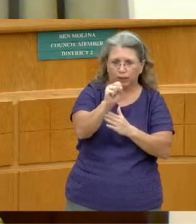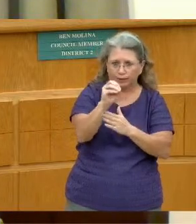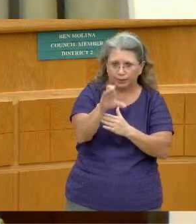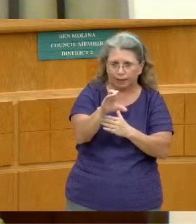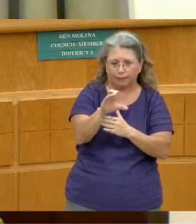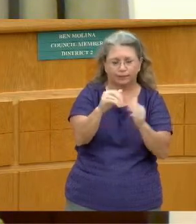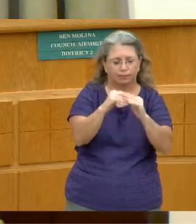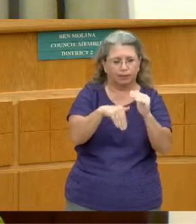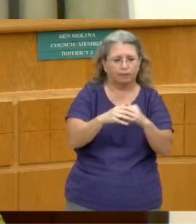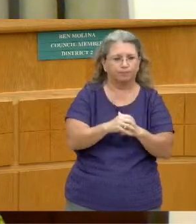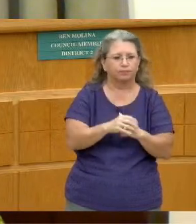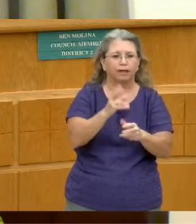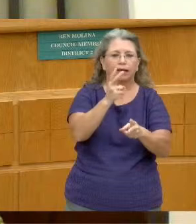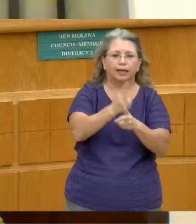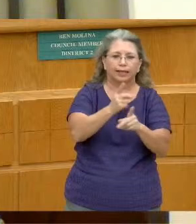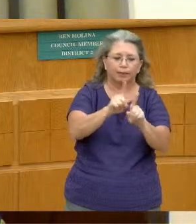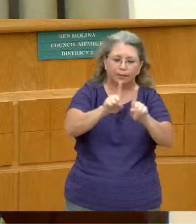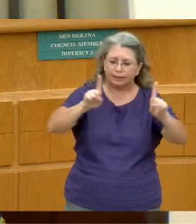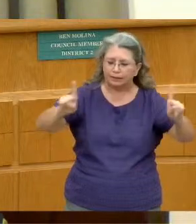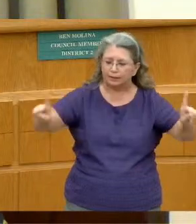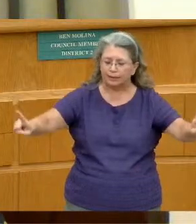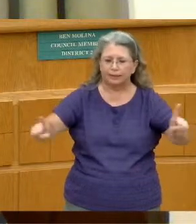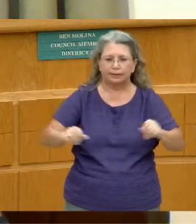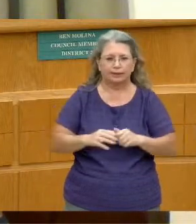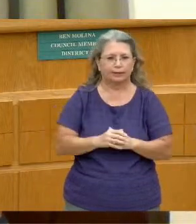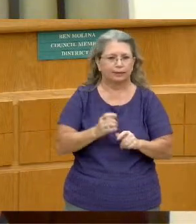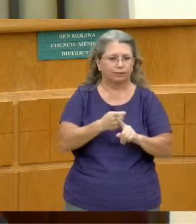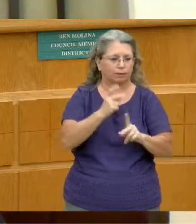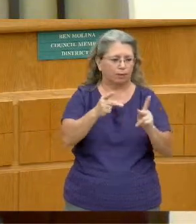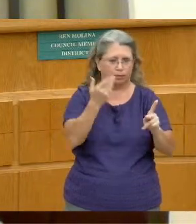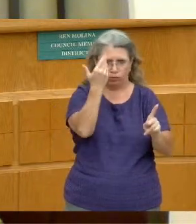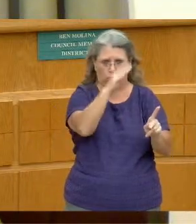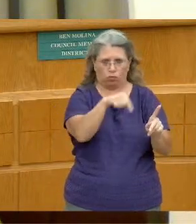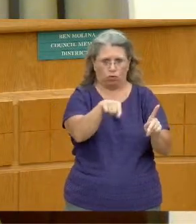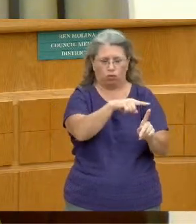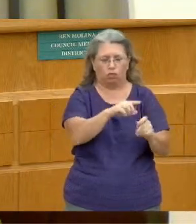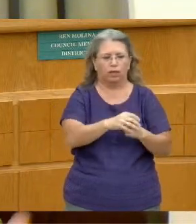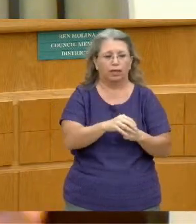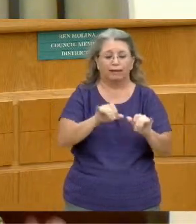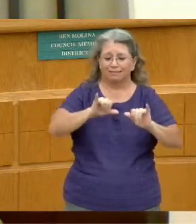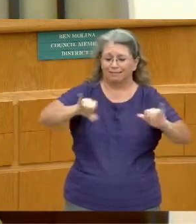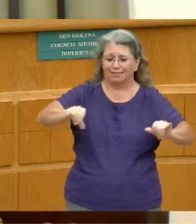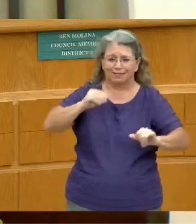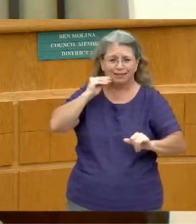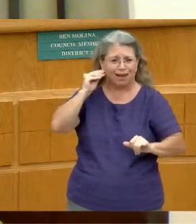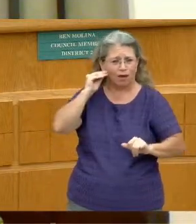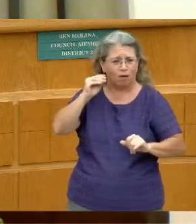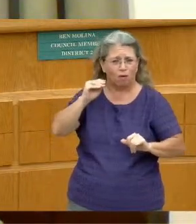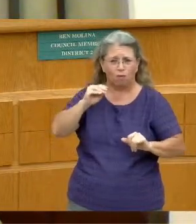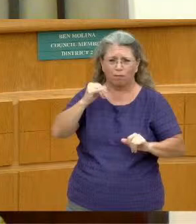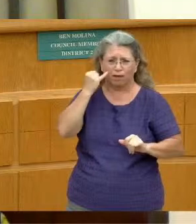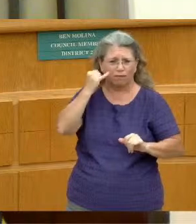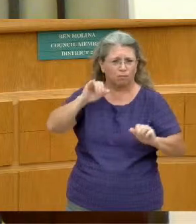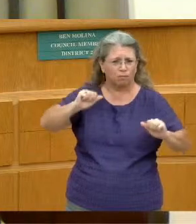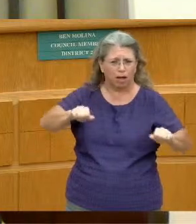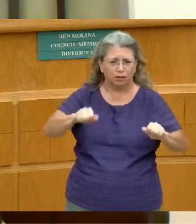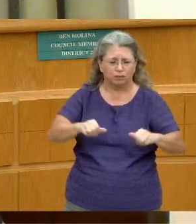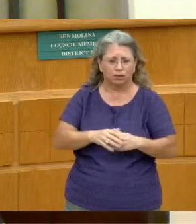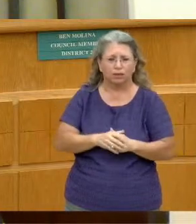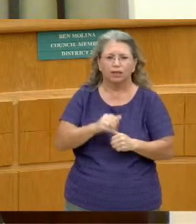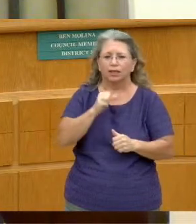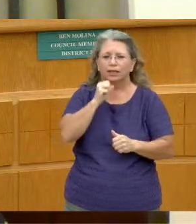from strangers, staying at home if at all possible, not touching our eyes, nose, and mouth with